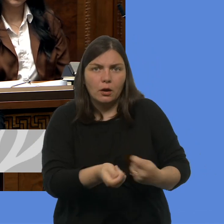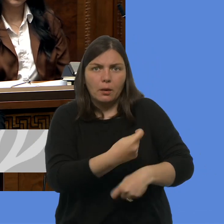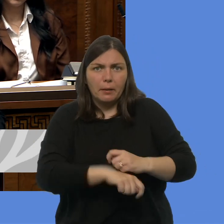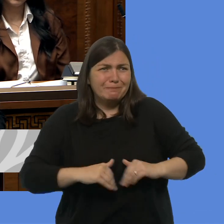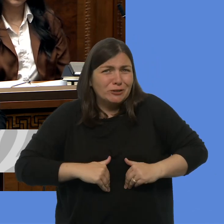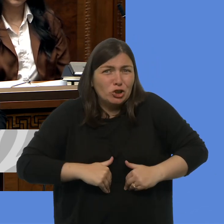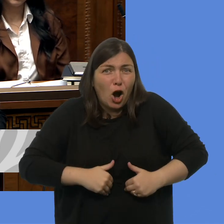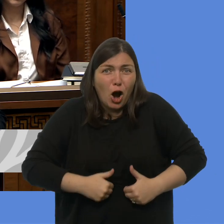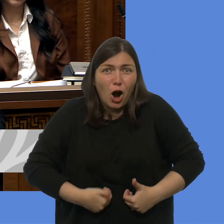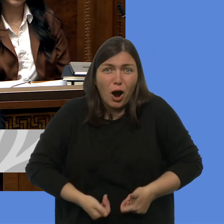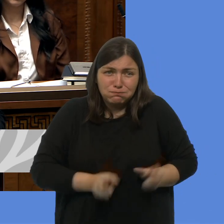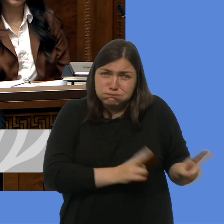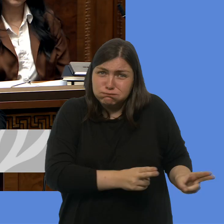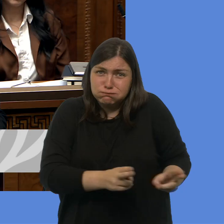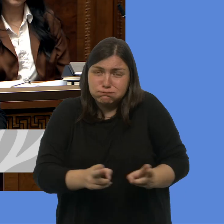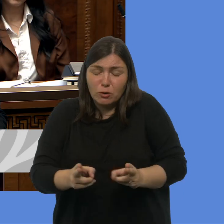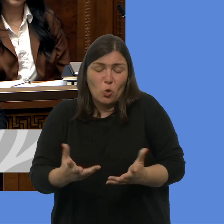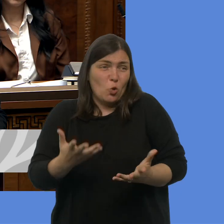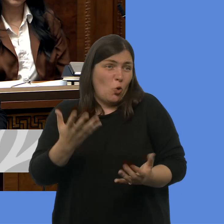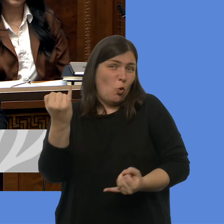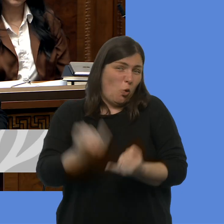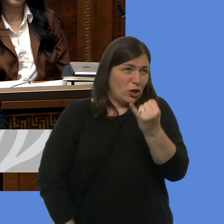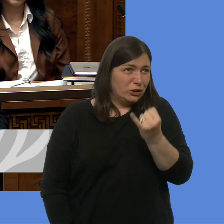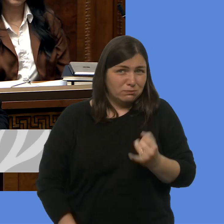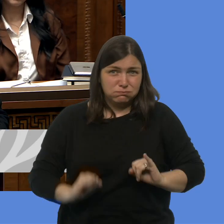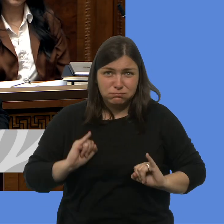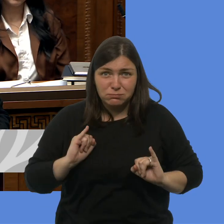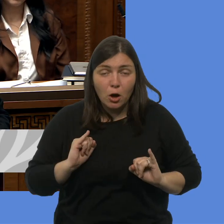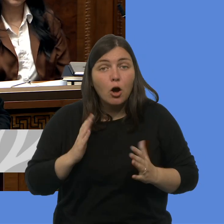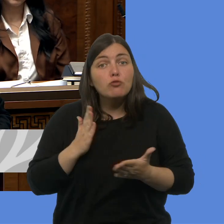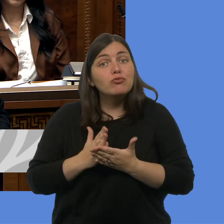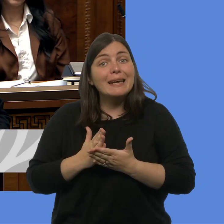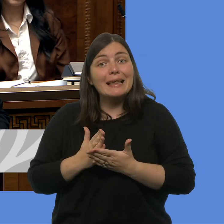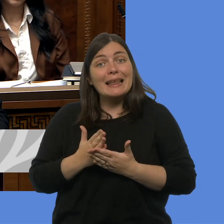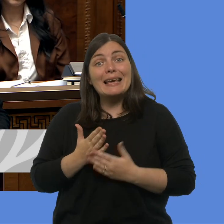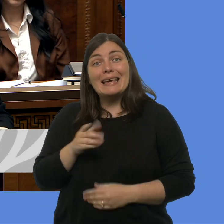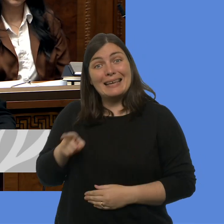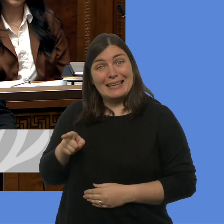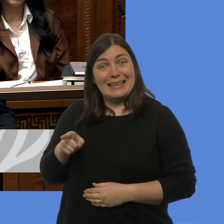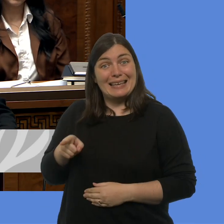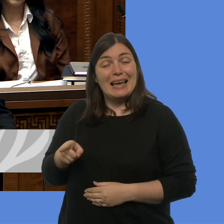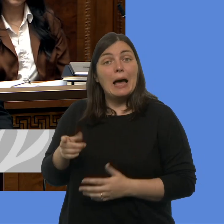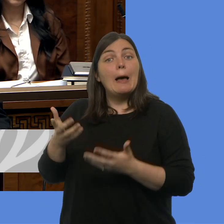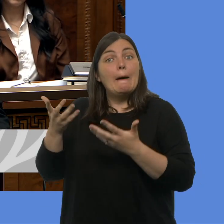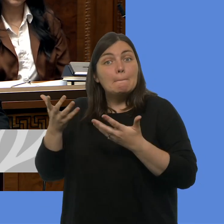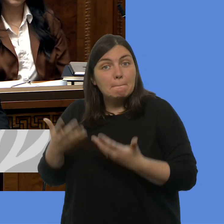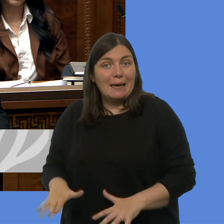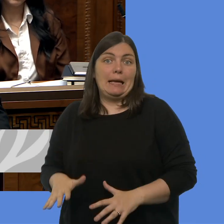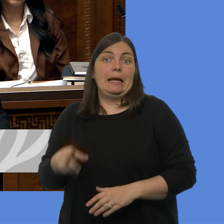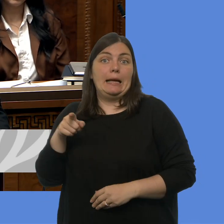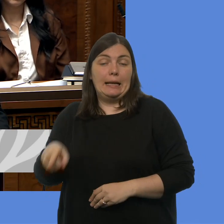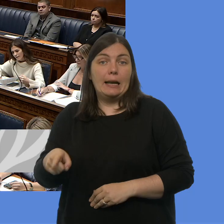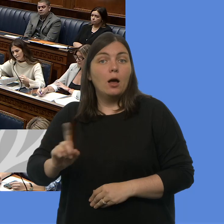biggest humanitarian disaster of our time. And Israel has very much weaponised the hunger, relentlessly